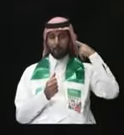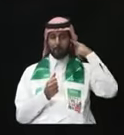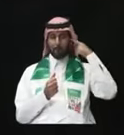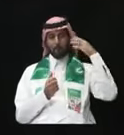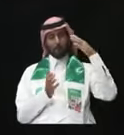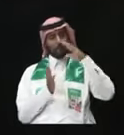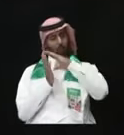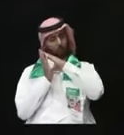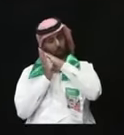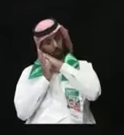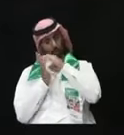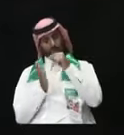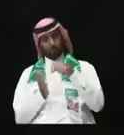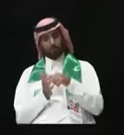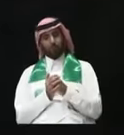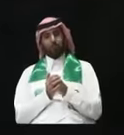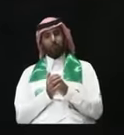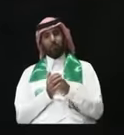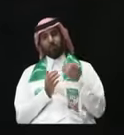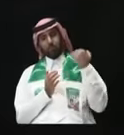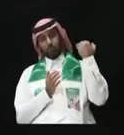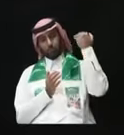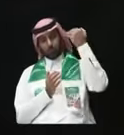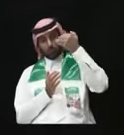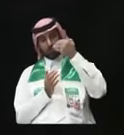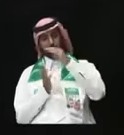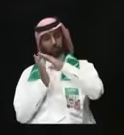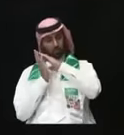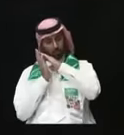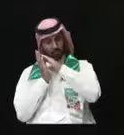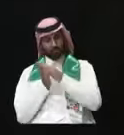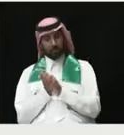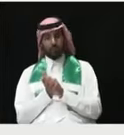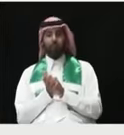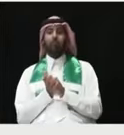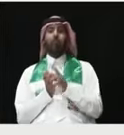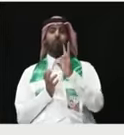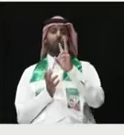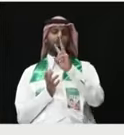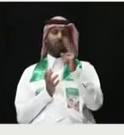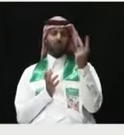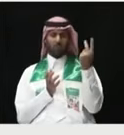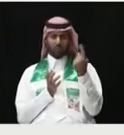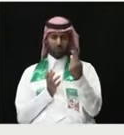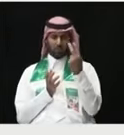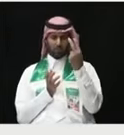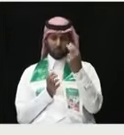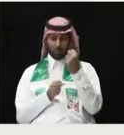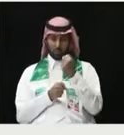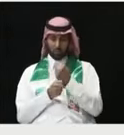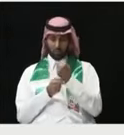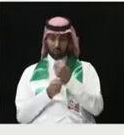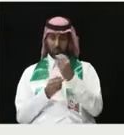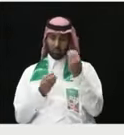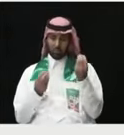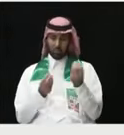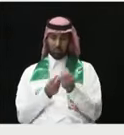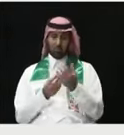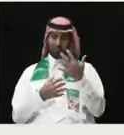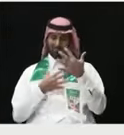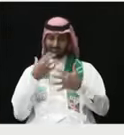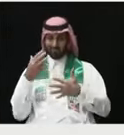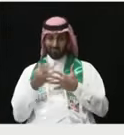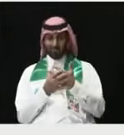was sleeping. When the phone rang, I was sleeping. So on a timeline, it's the same idea. I was